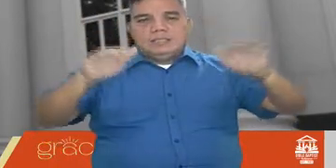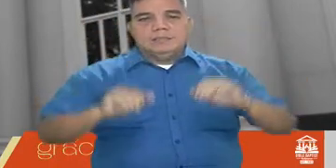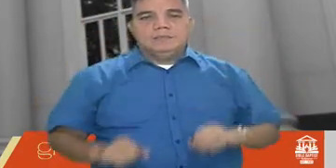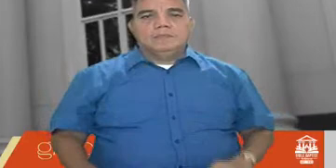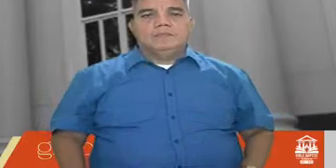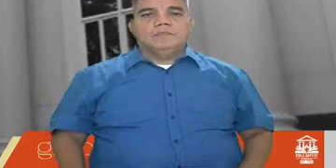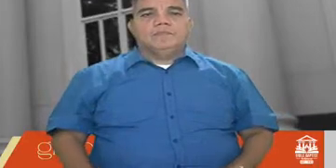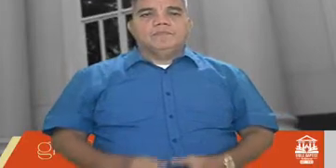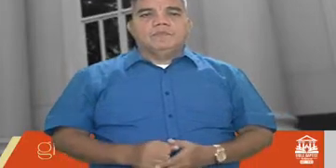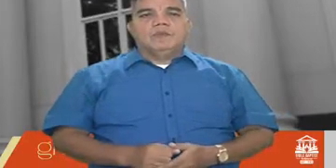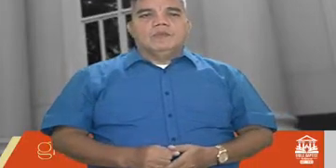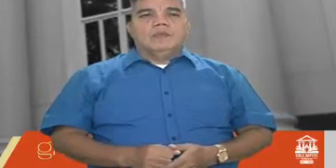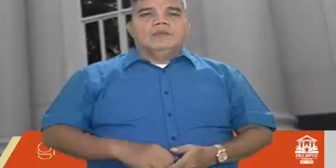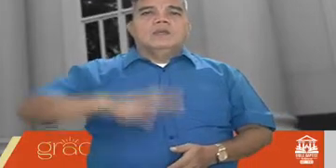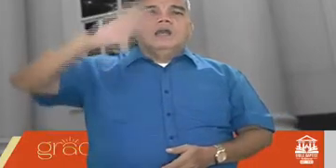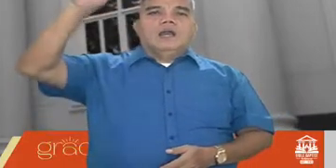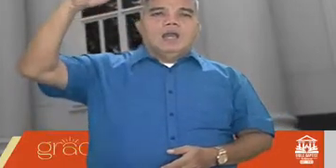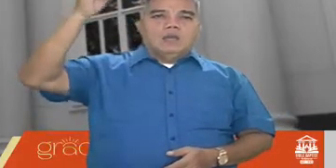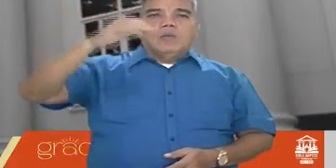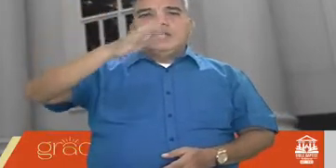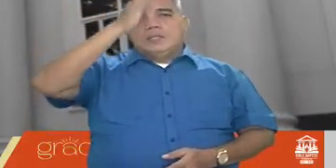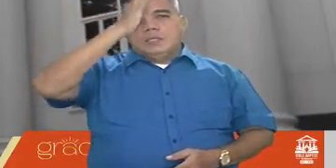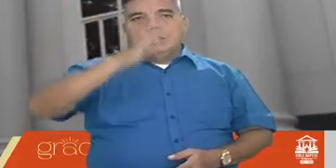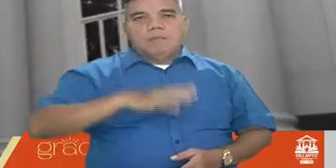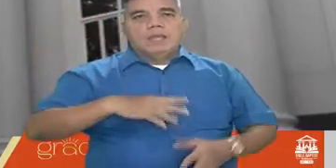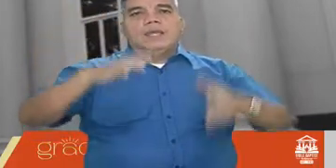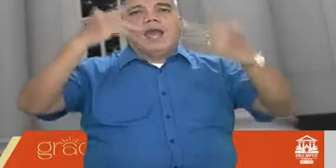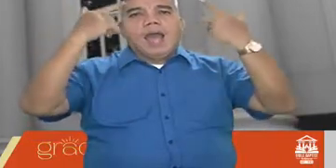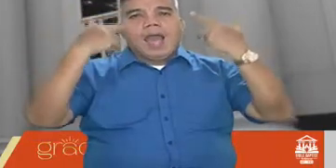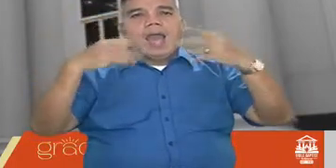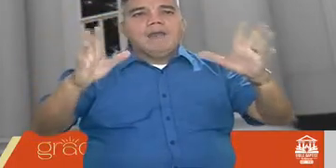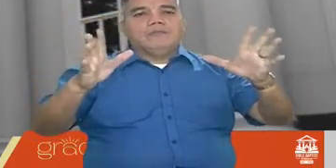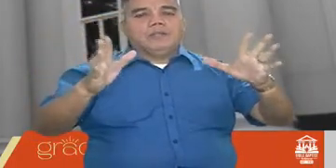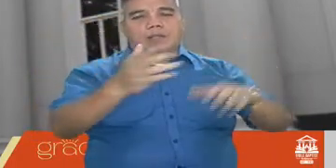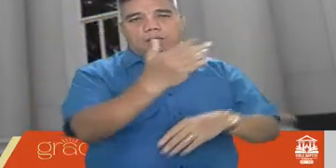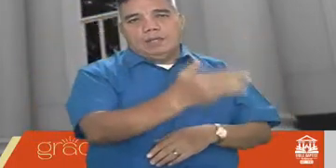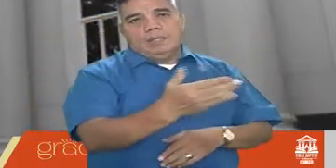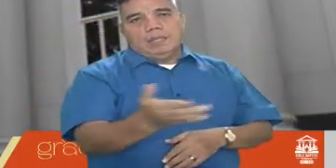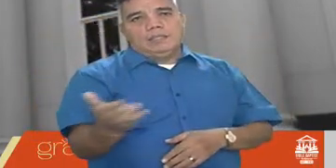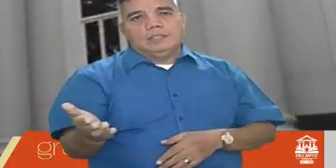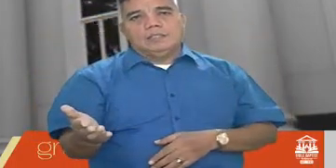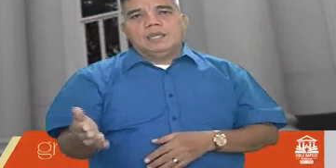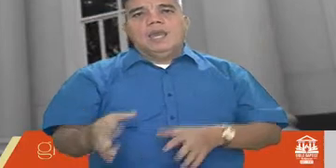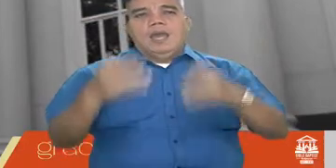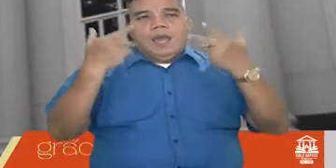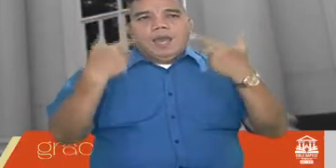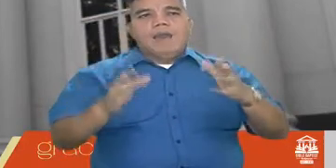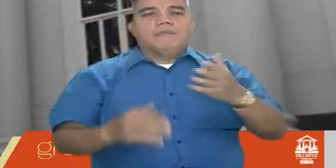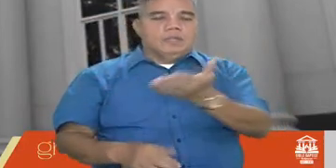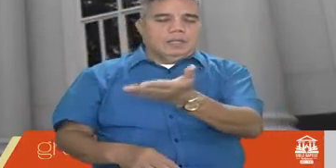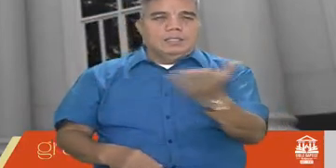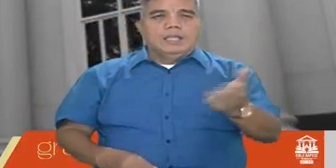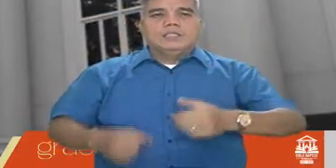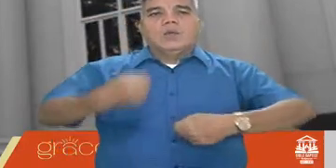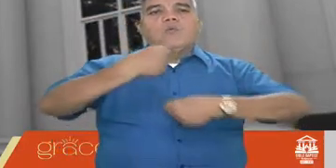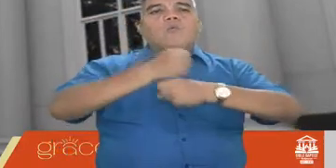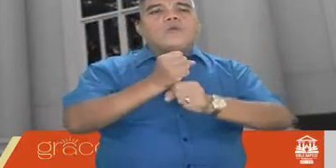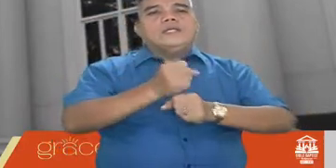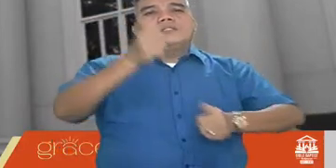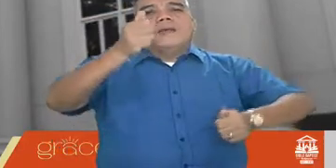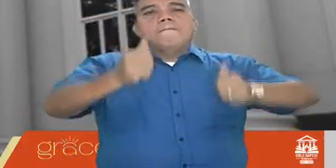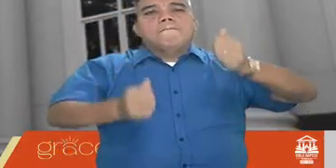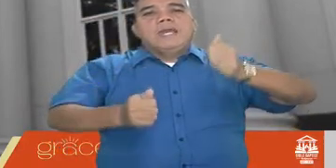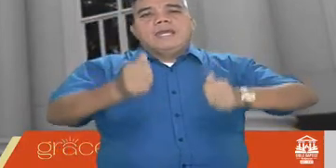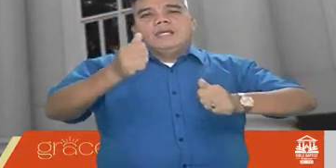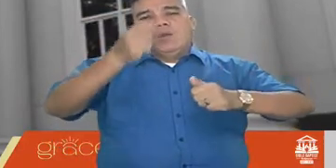A gracious man follows after the things things, after the